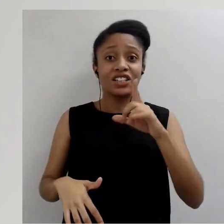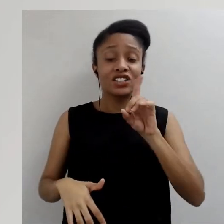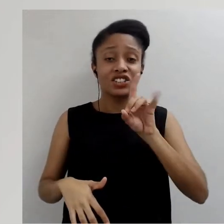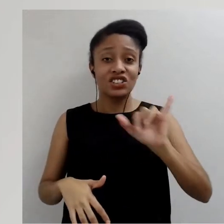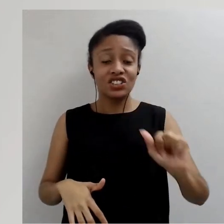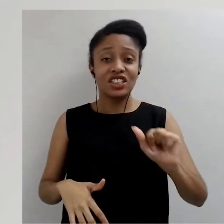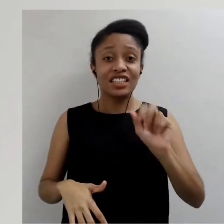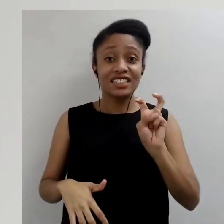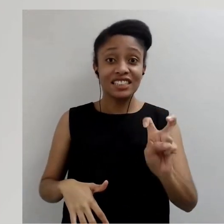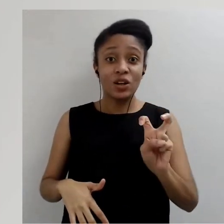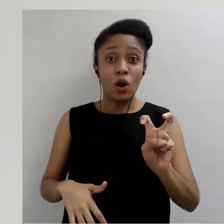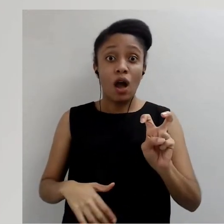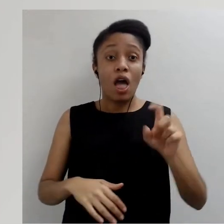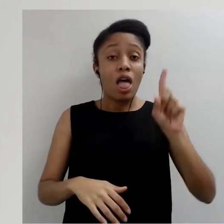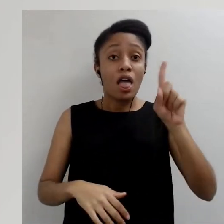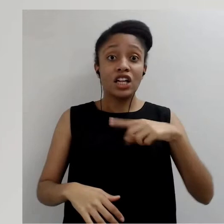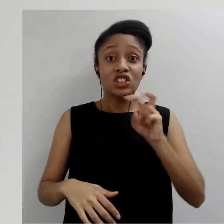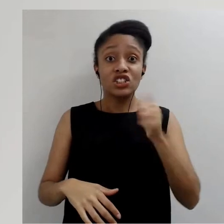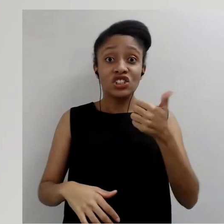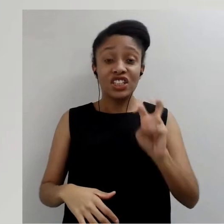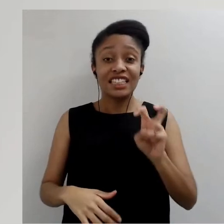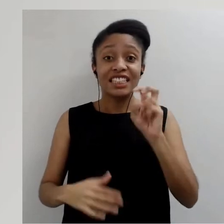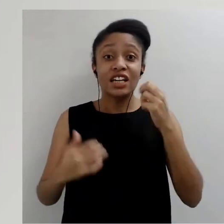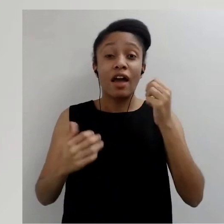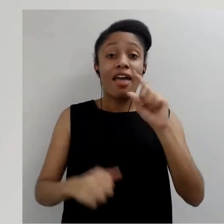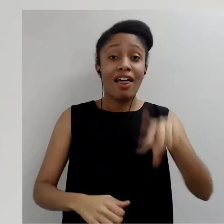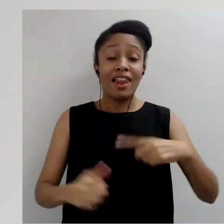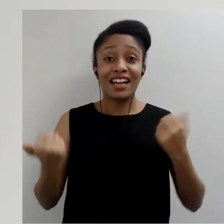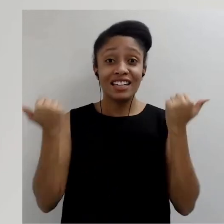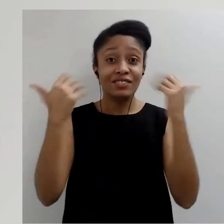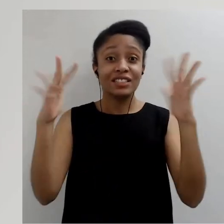March 120 years.